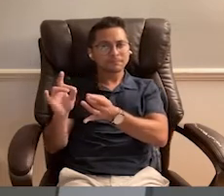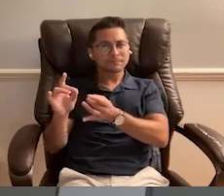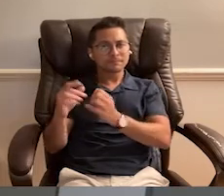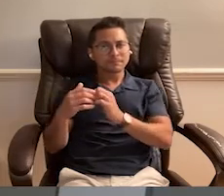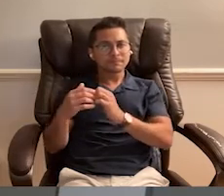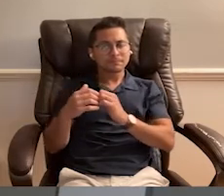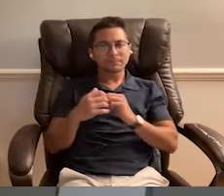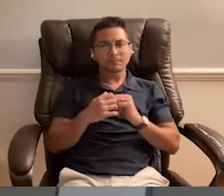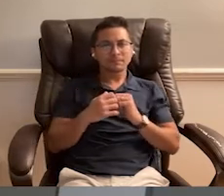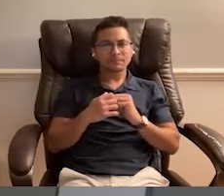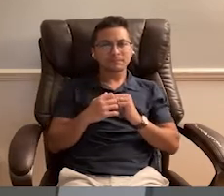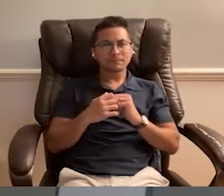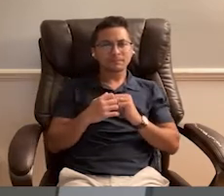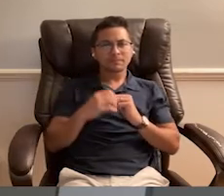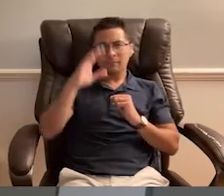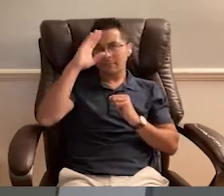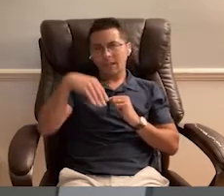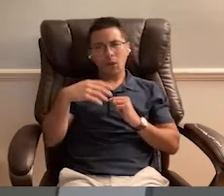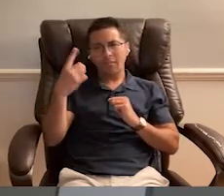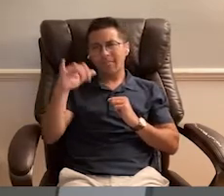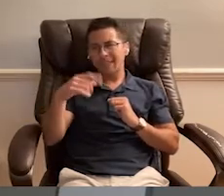the waiting list, which I know